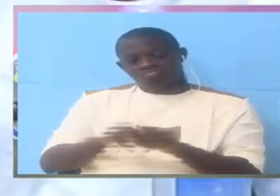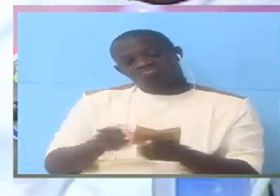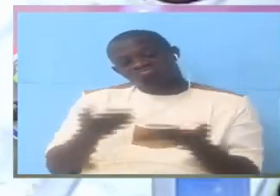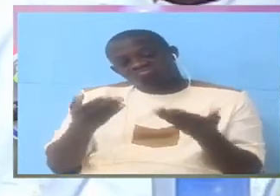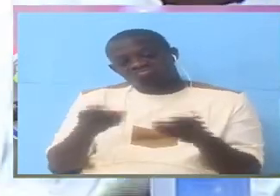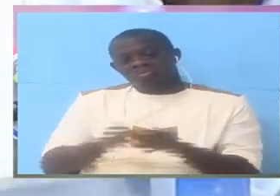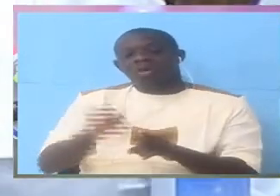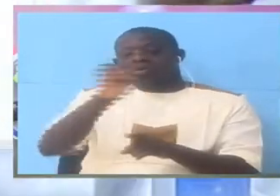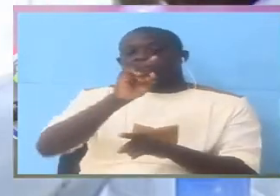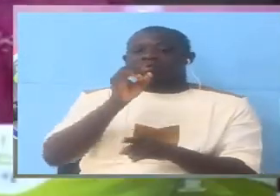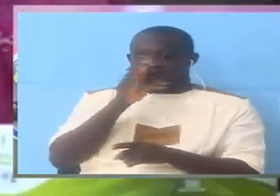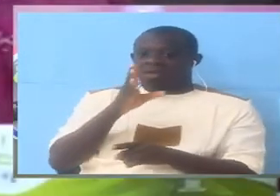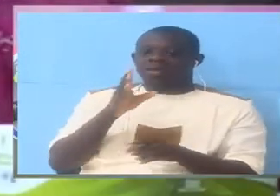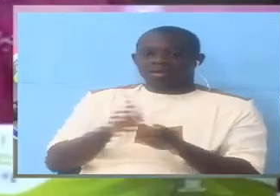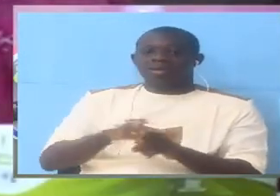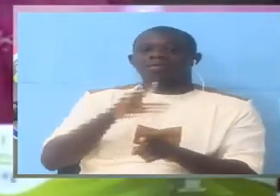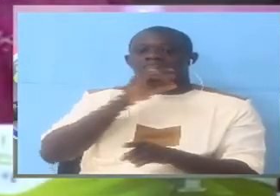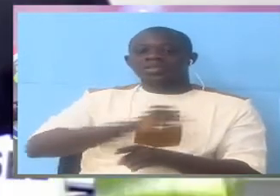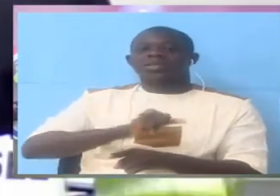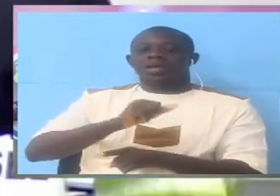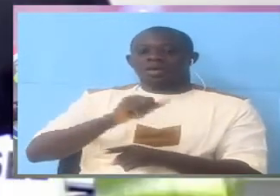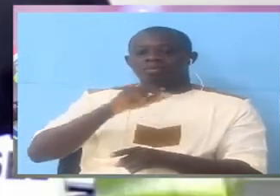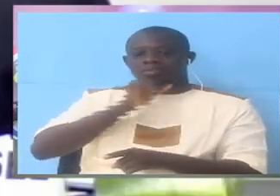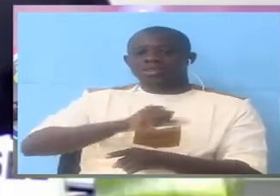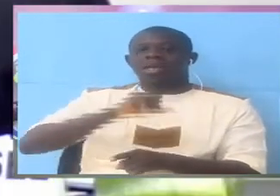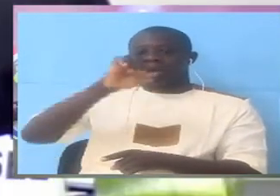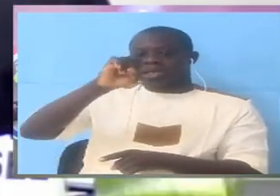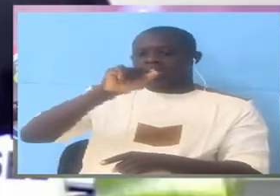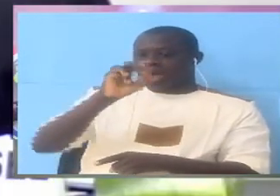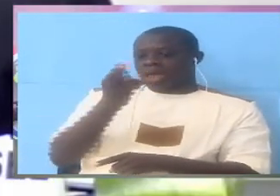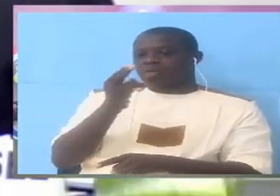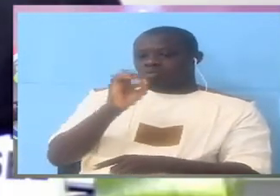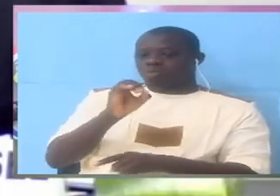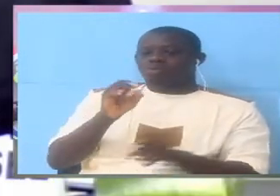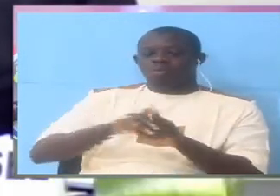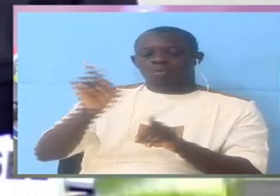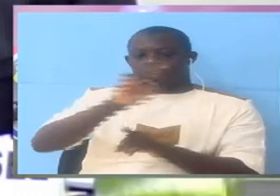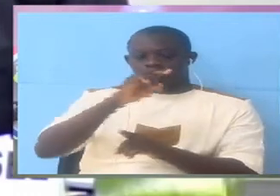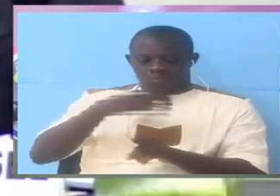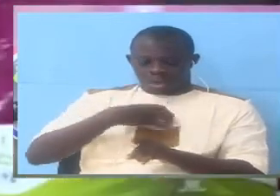Mr. Saho. Mr. Saho. Exercise decorum.